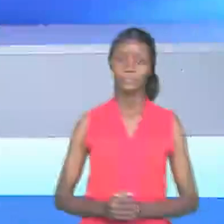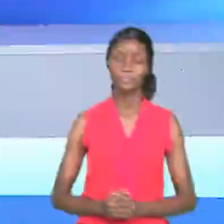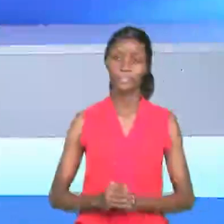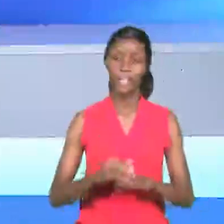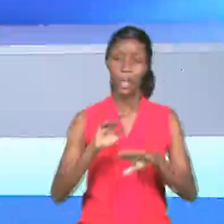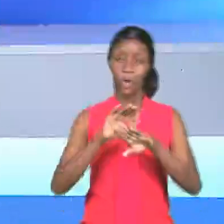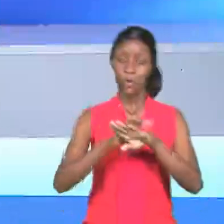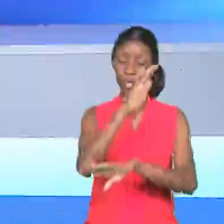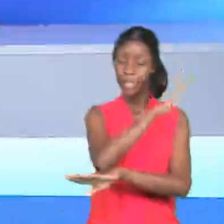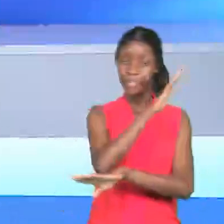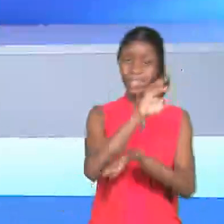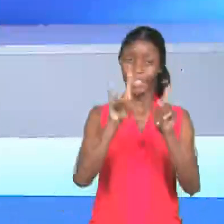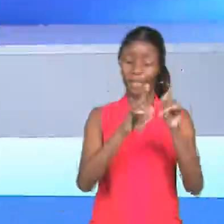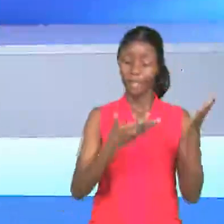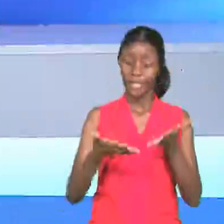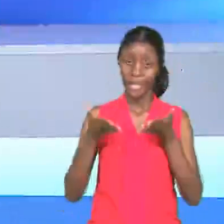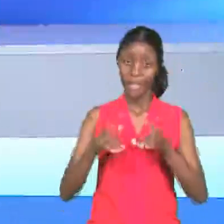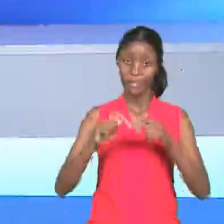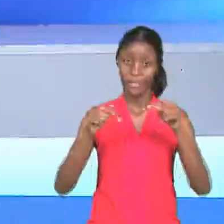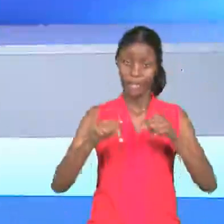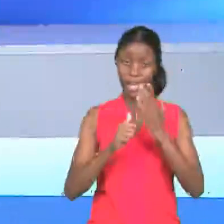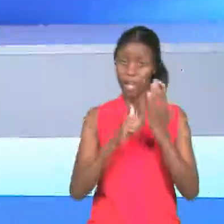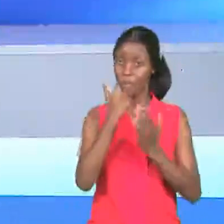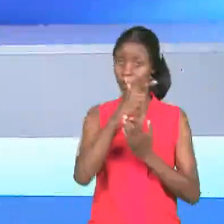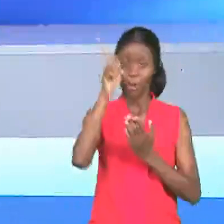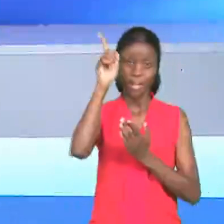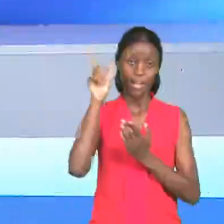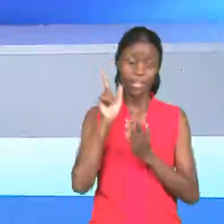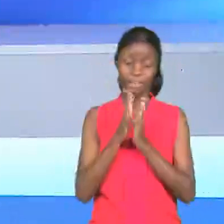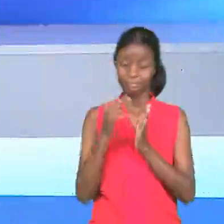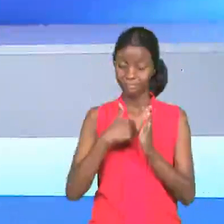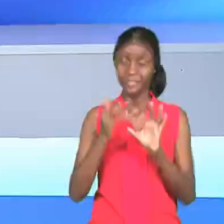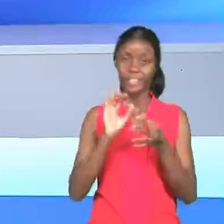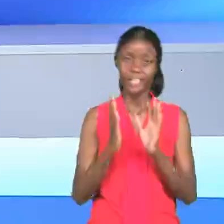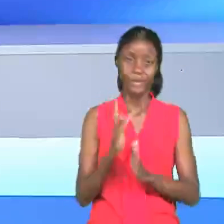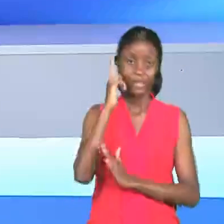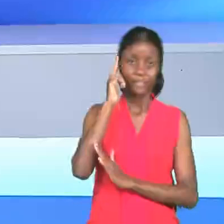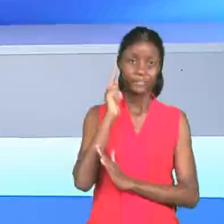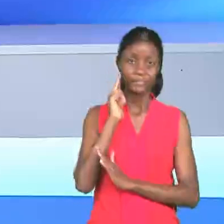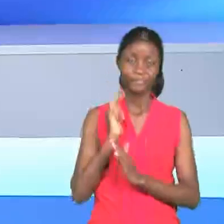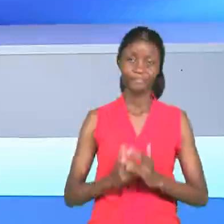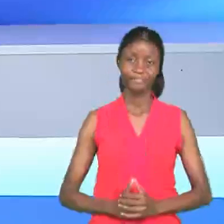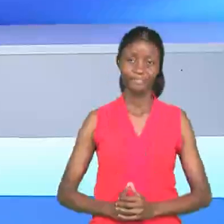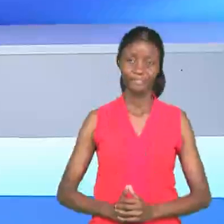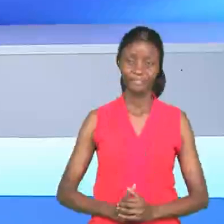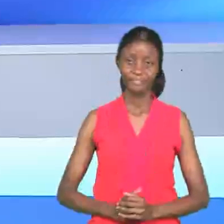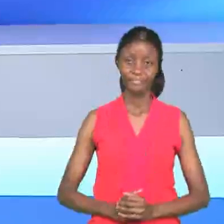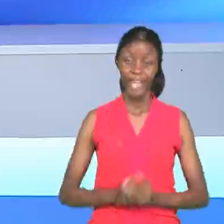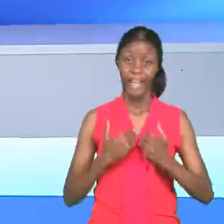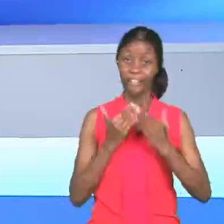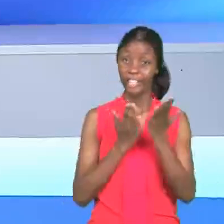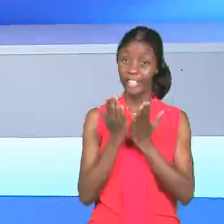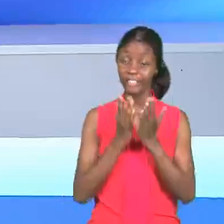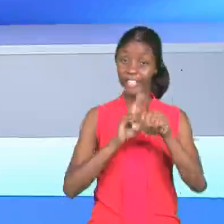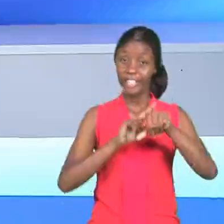Good evening and welcome to Breaking Today. I'm Lenny Rashid. Our sign language interpreter tonight is Tracy Dorcas. Services at the